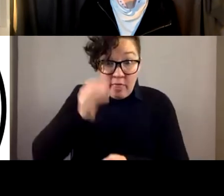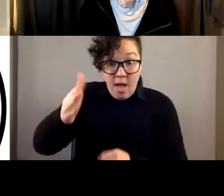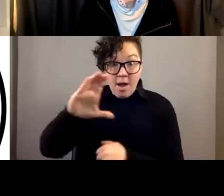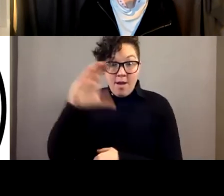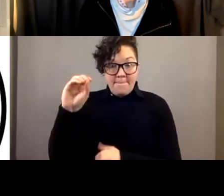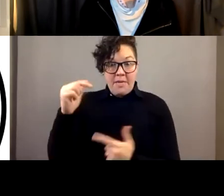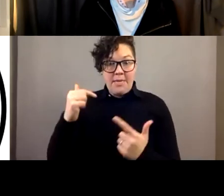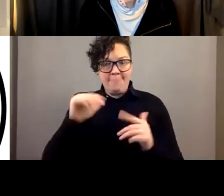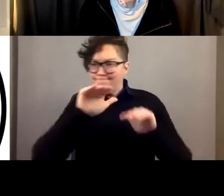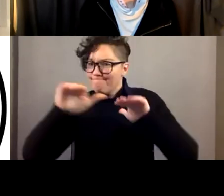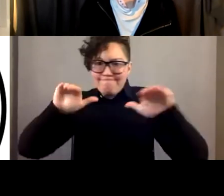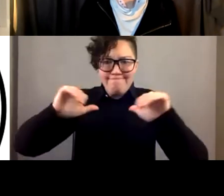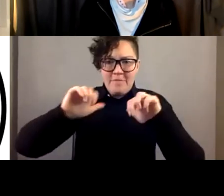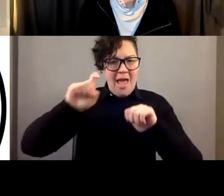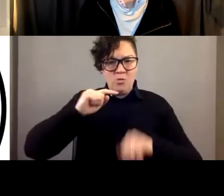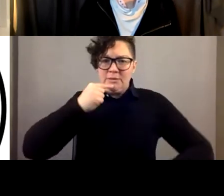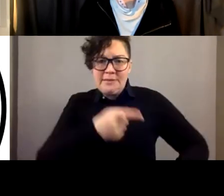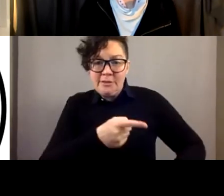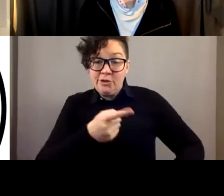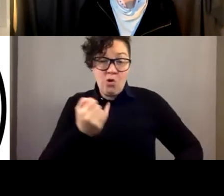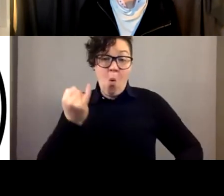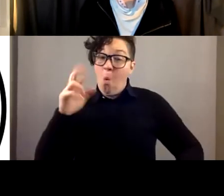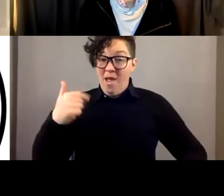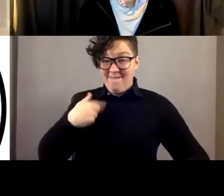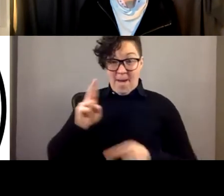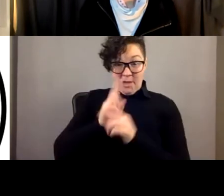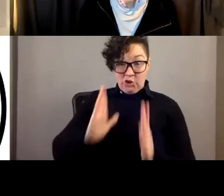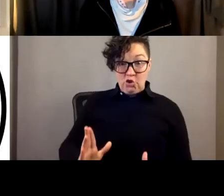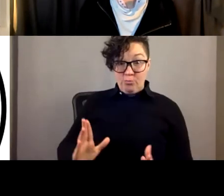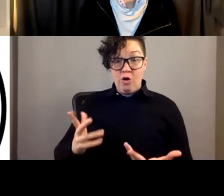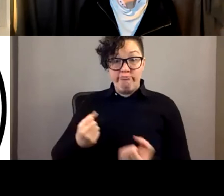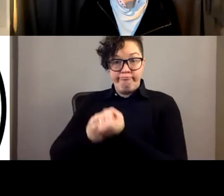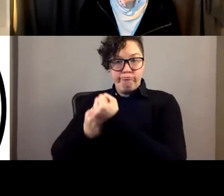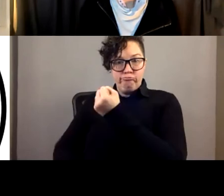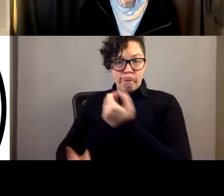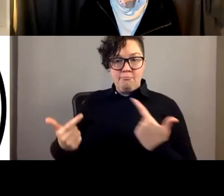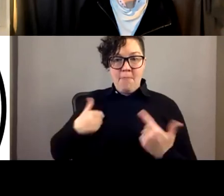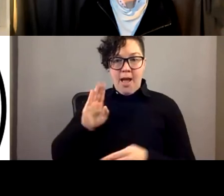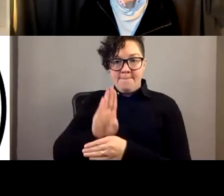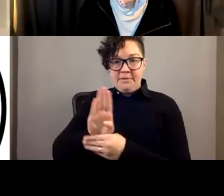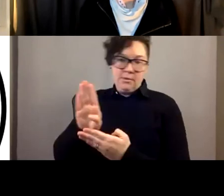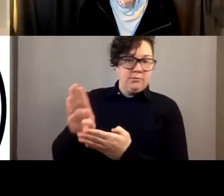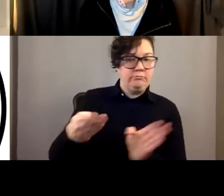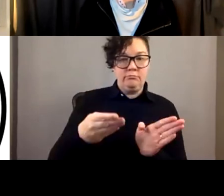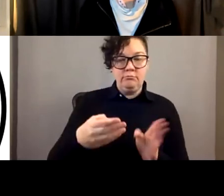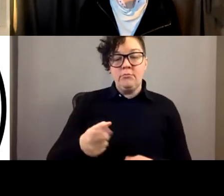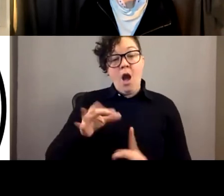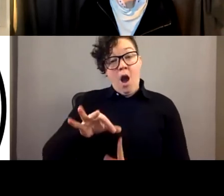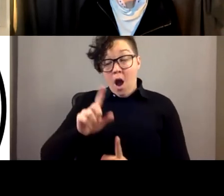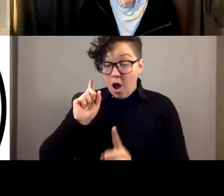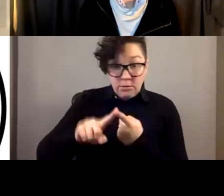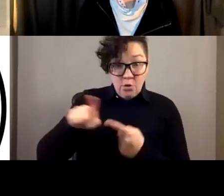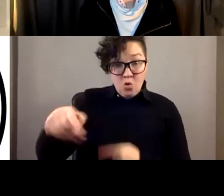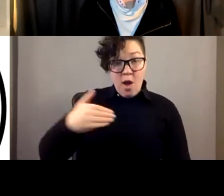or take our money and business elsewhere, right? So until we have mm-hmm. effective law enforcement and effective laws to